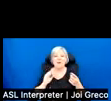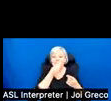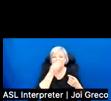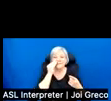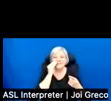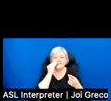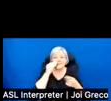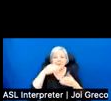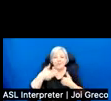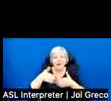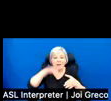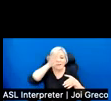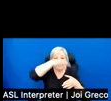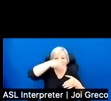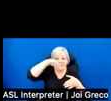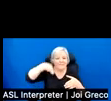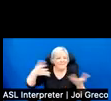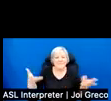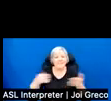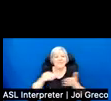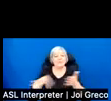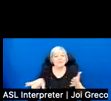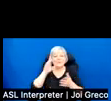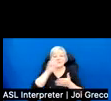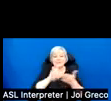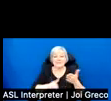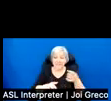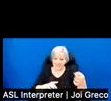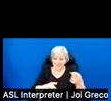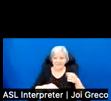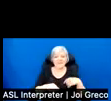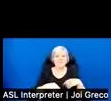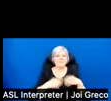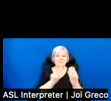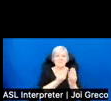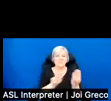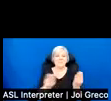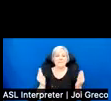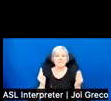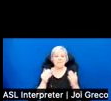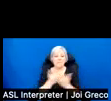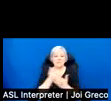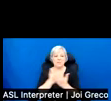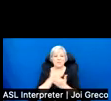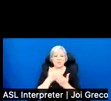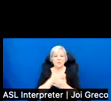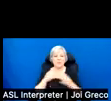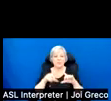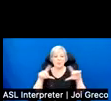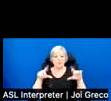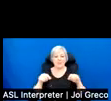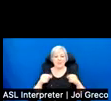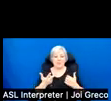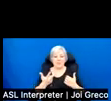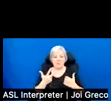their needs. So students designed this card holder you can see on screen. So it's a new card holder that consists of three different bodies that